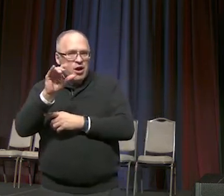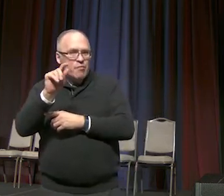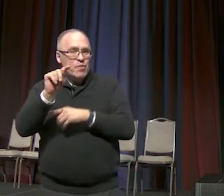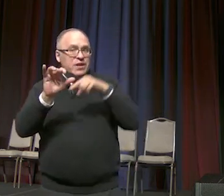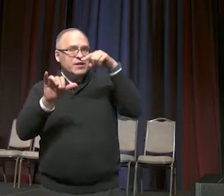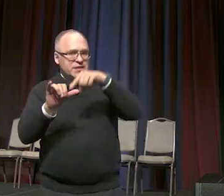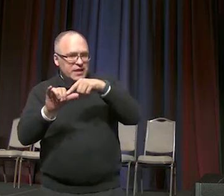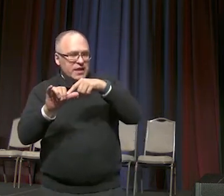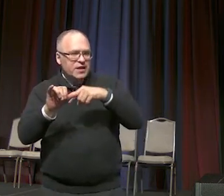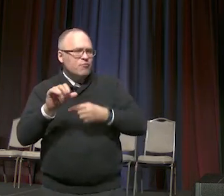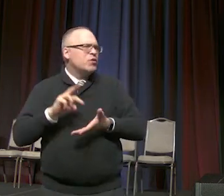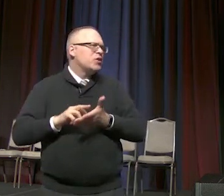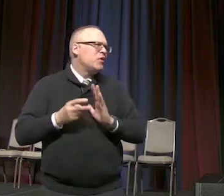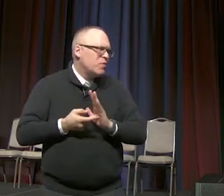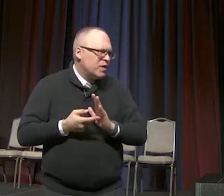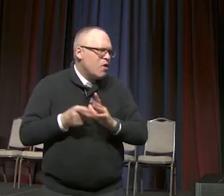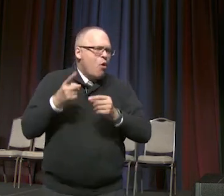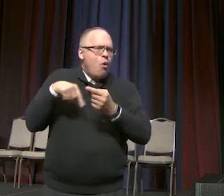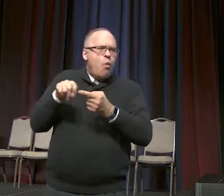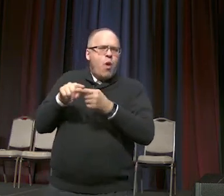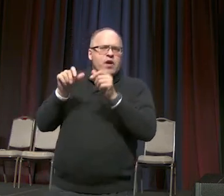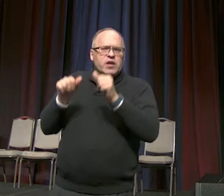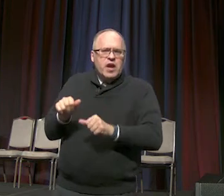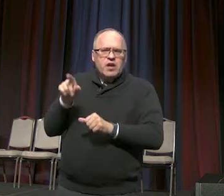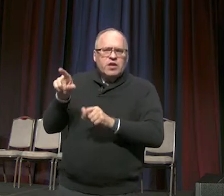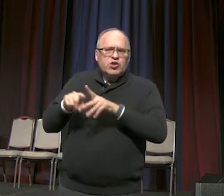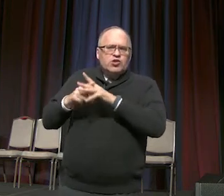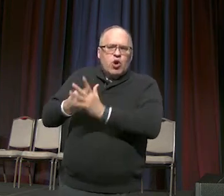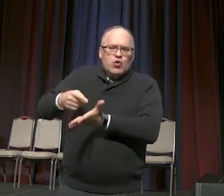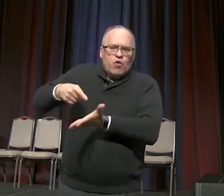we mean, when will it be able to pay a pastor?